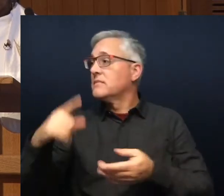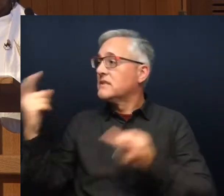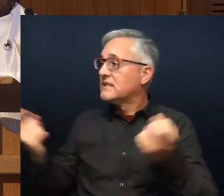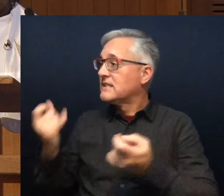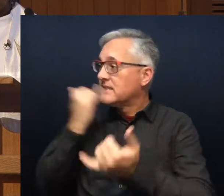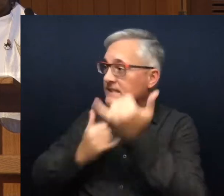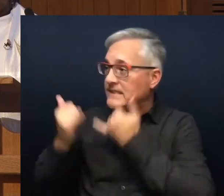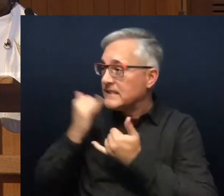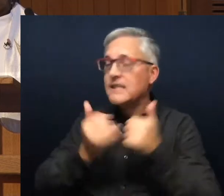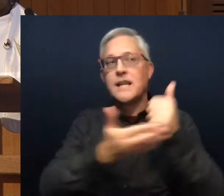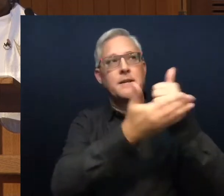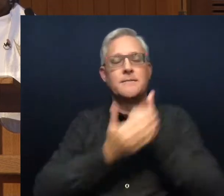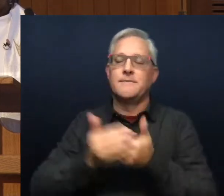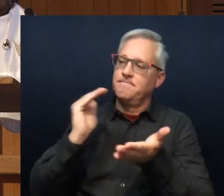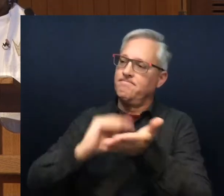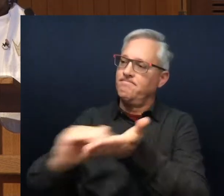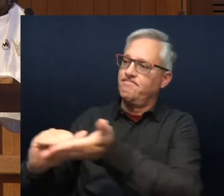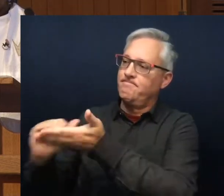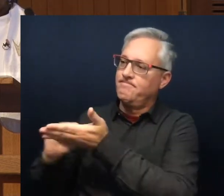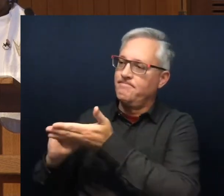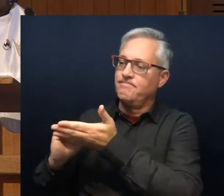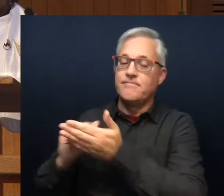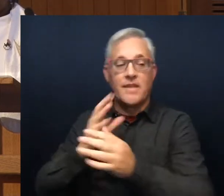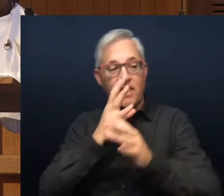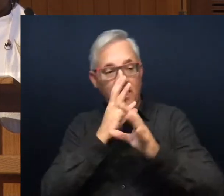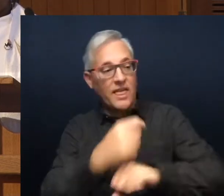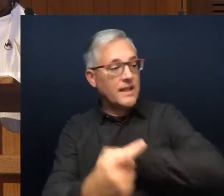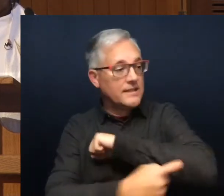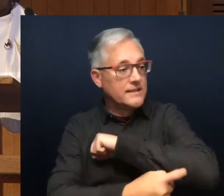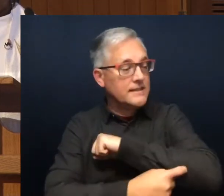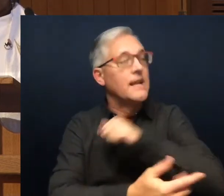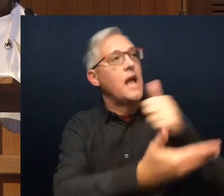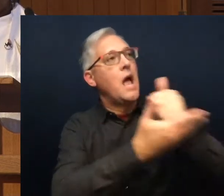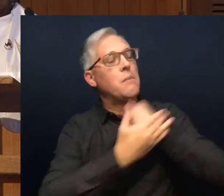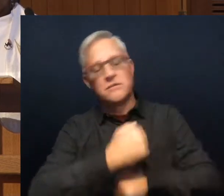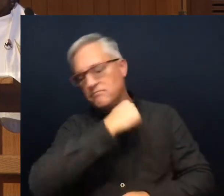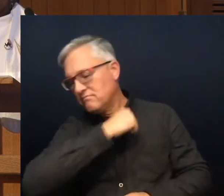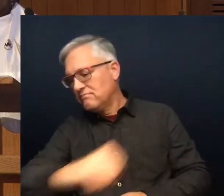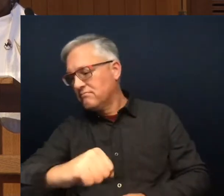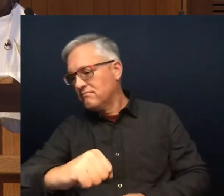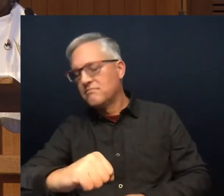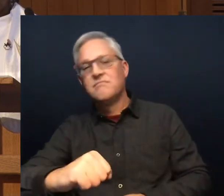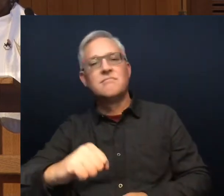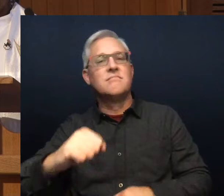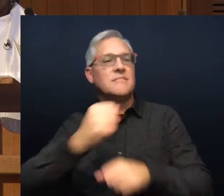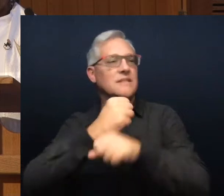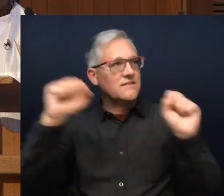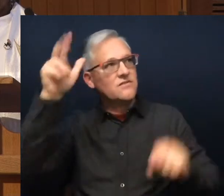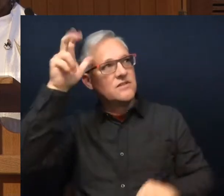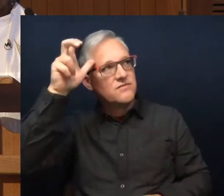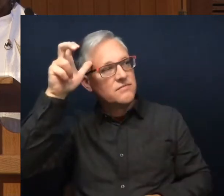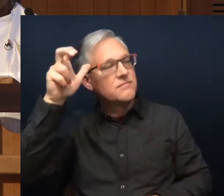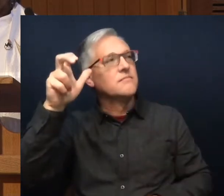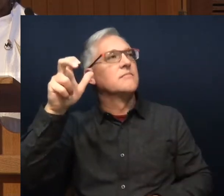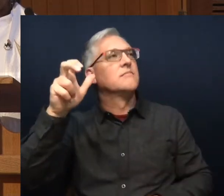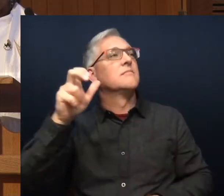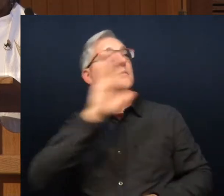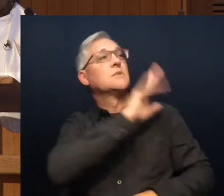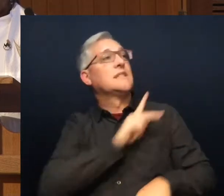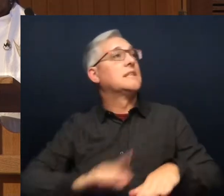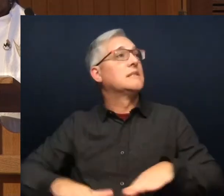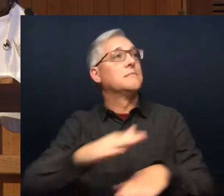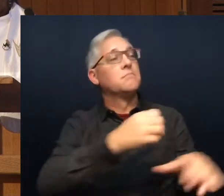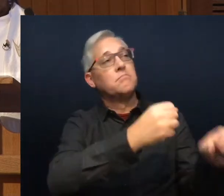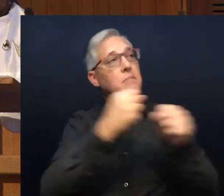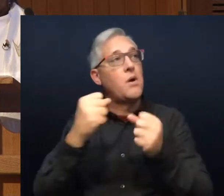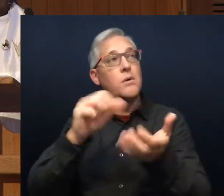sin against us. Save us from the time of trial, and deliver us from evil. For the kingdom,